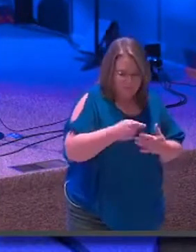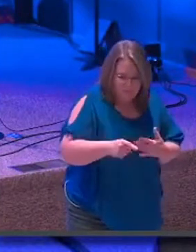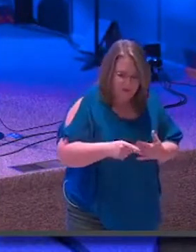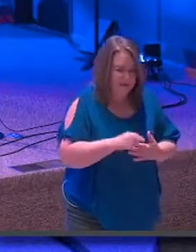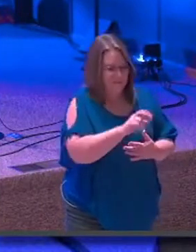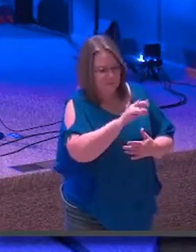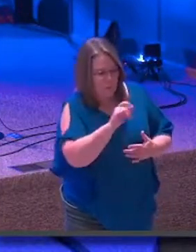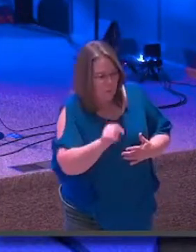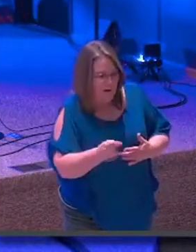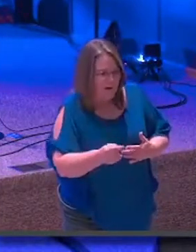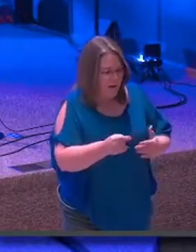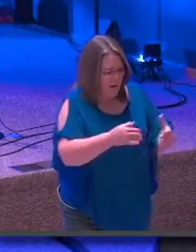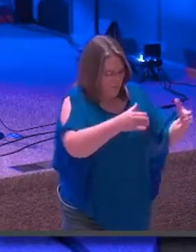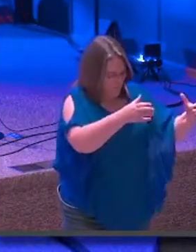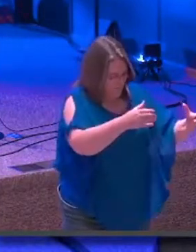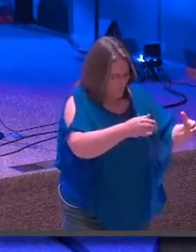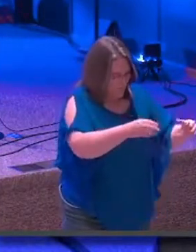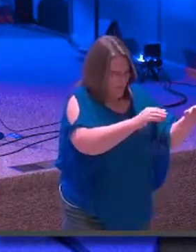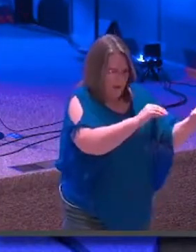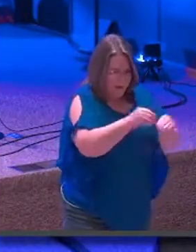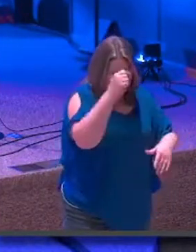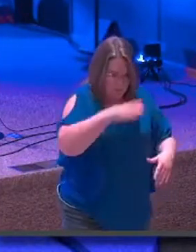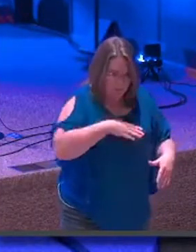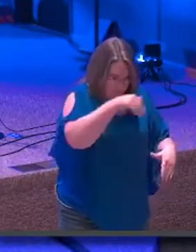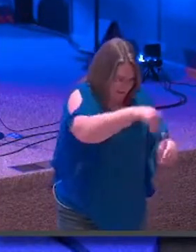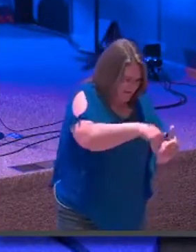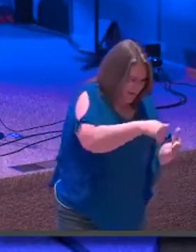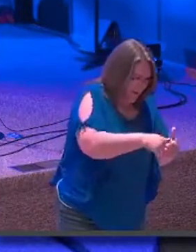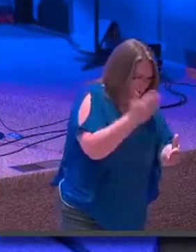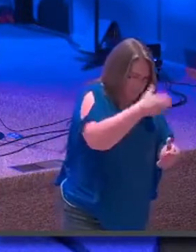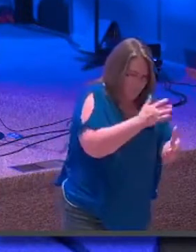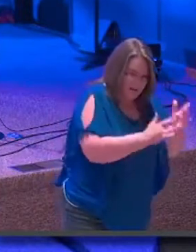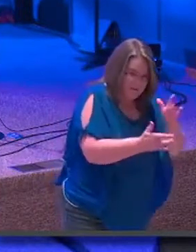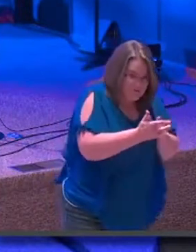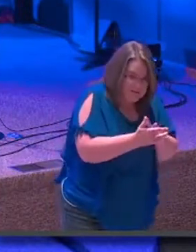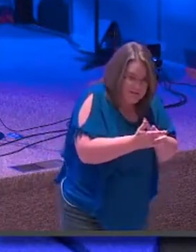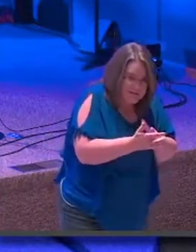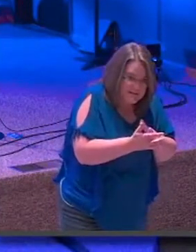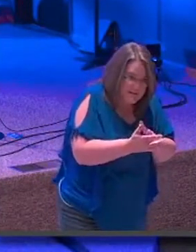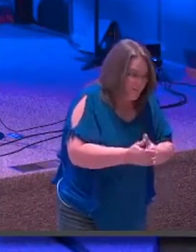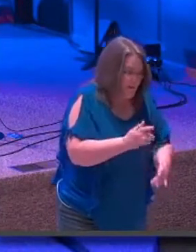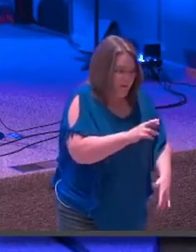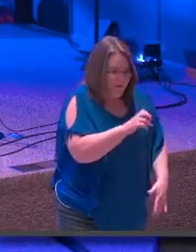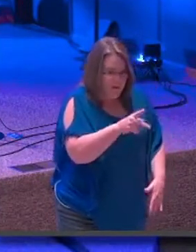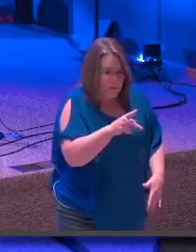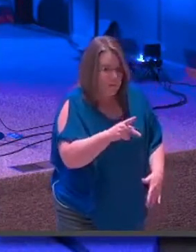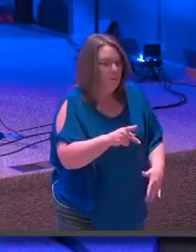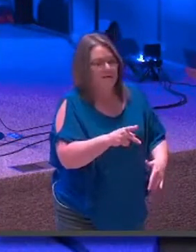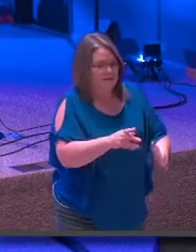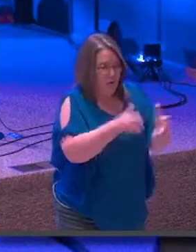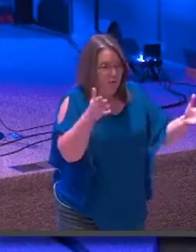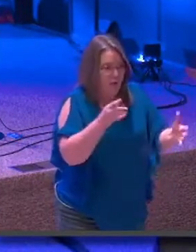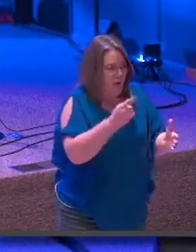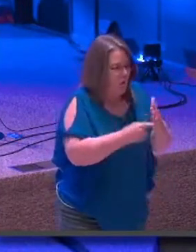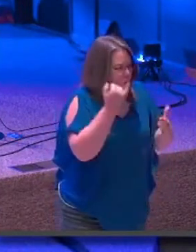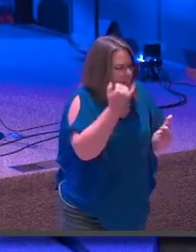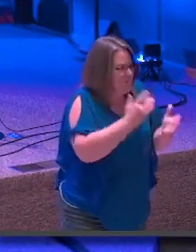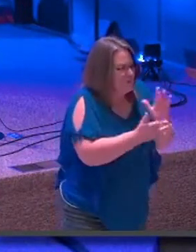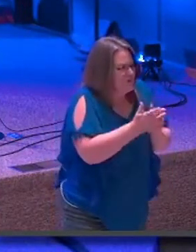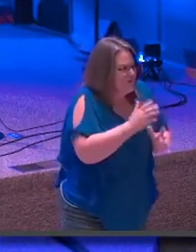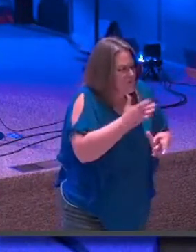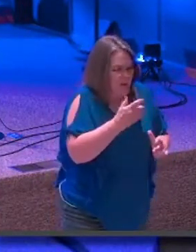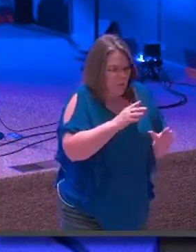man down in front of somebody that they had come to believe in. They were risking a lot. What if Jesus gets mad? We've placed our trust